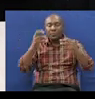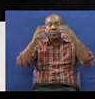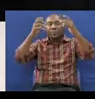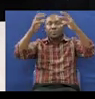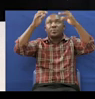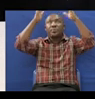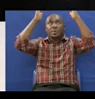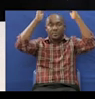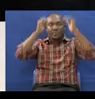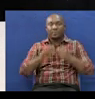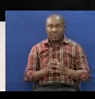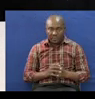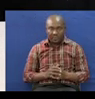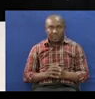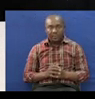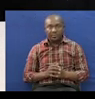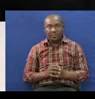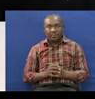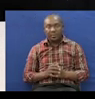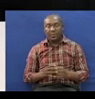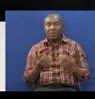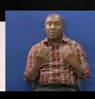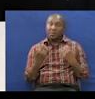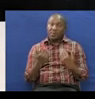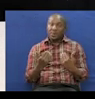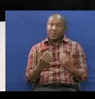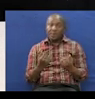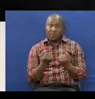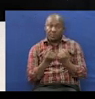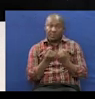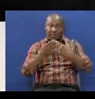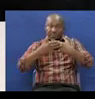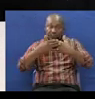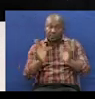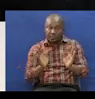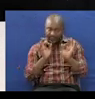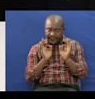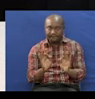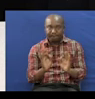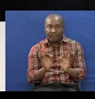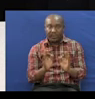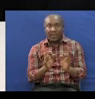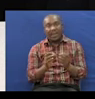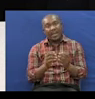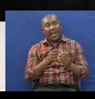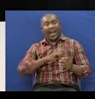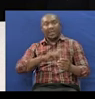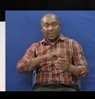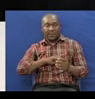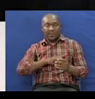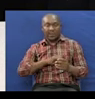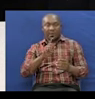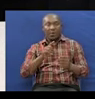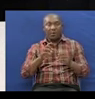it more clear, we have already started about the characteristics of